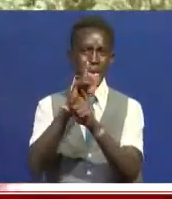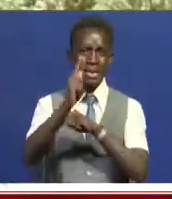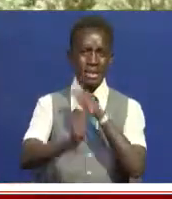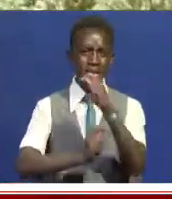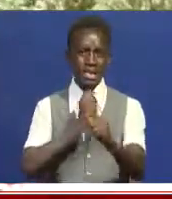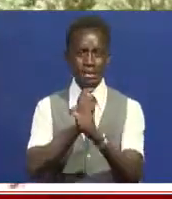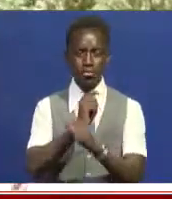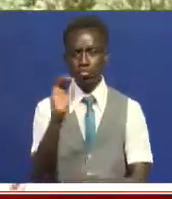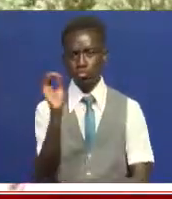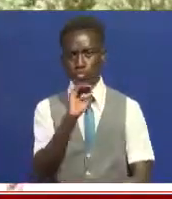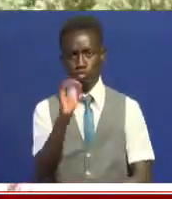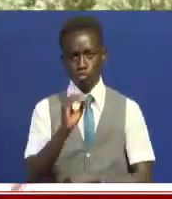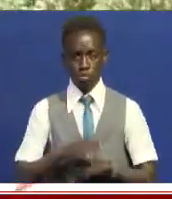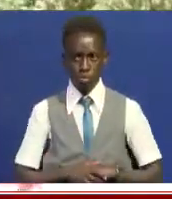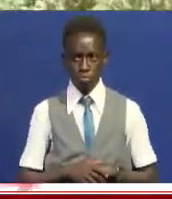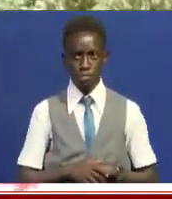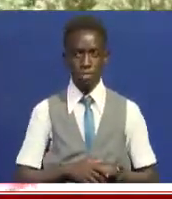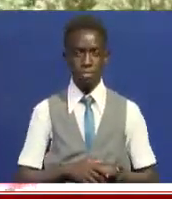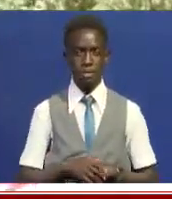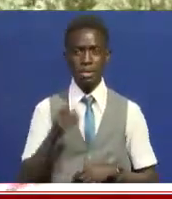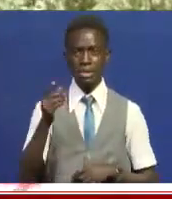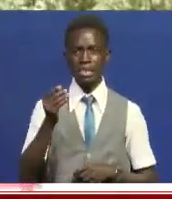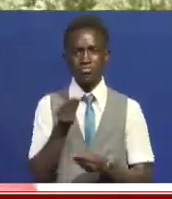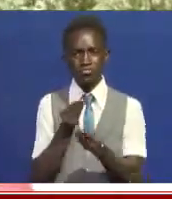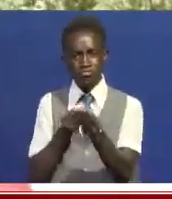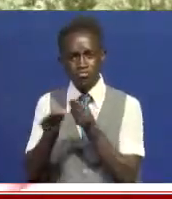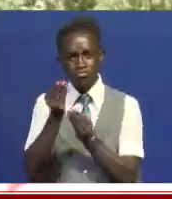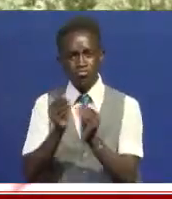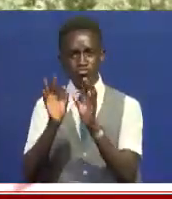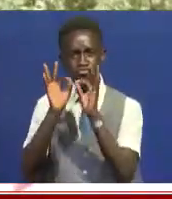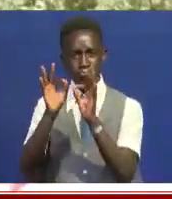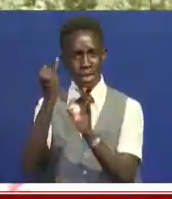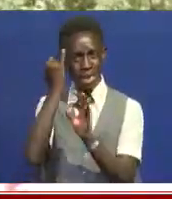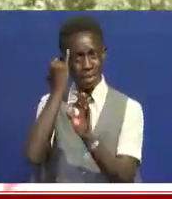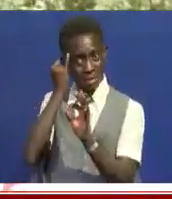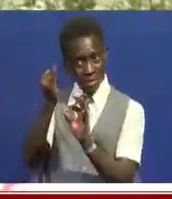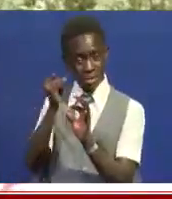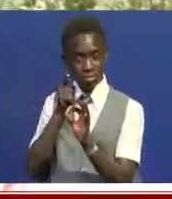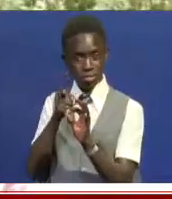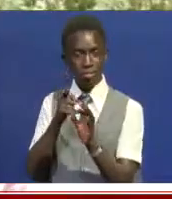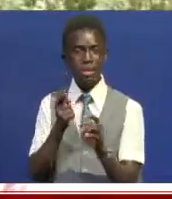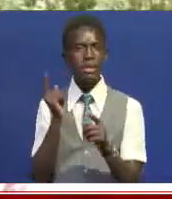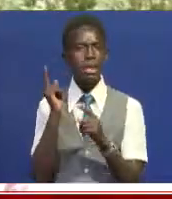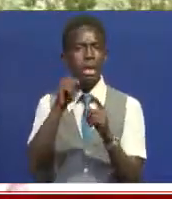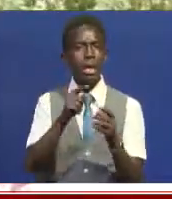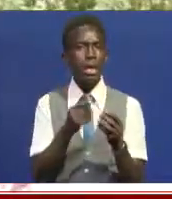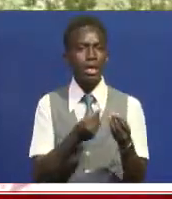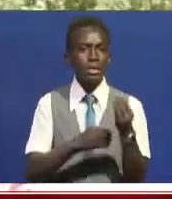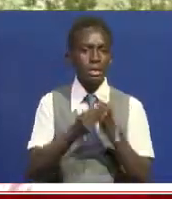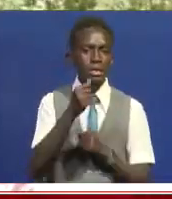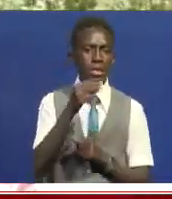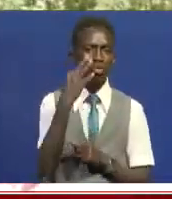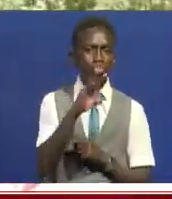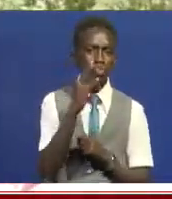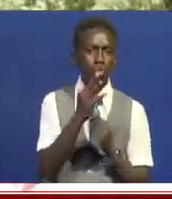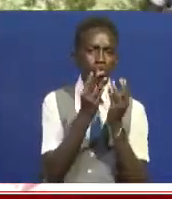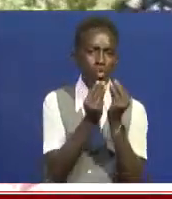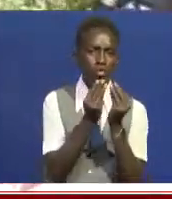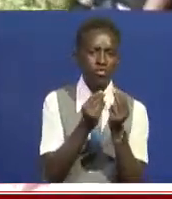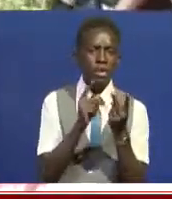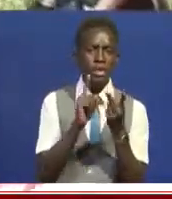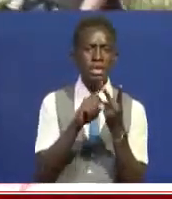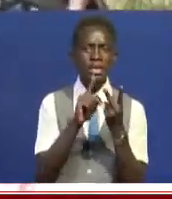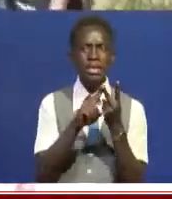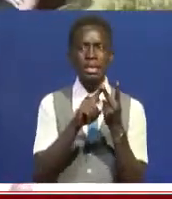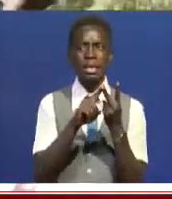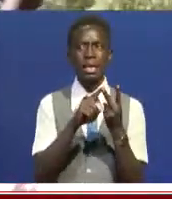mbora ilikuja ilituuzu sasa kuhuza hii managu, terere, sageti na